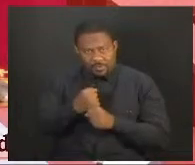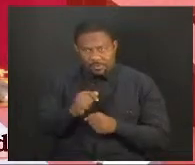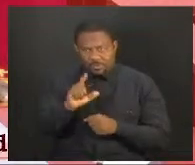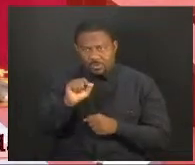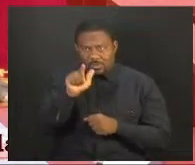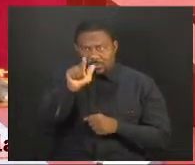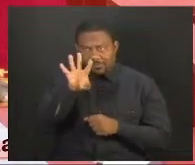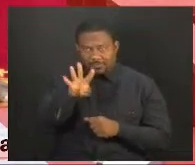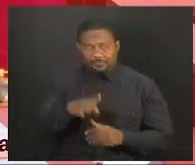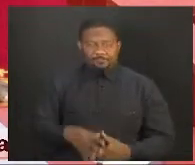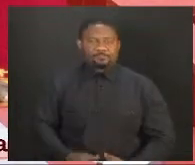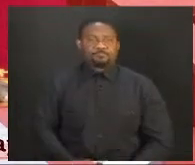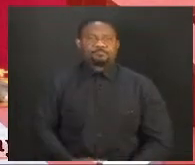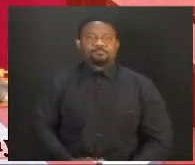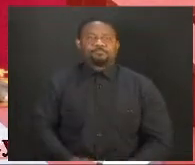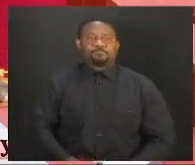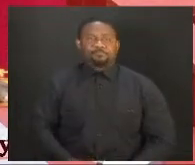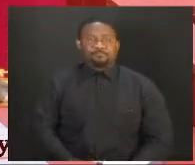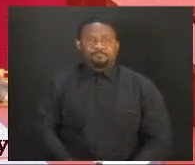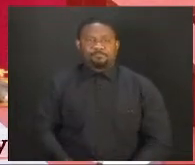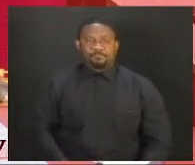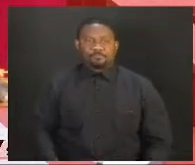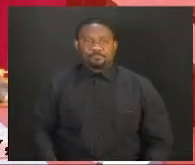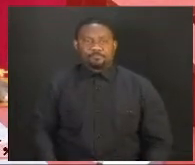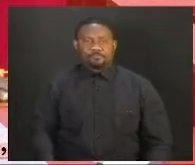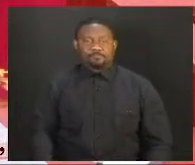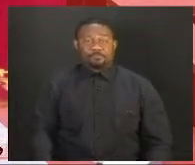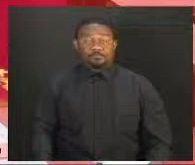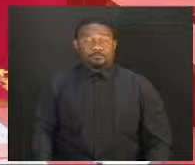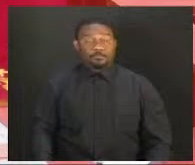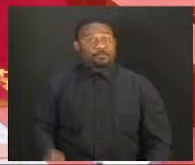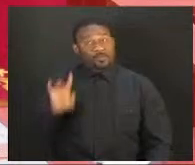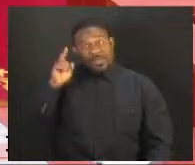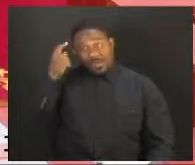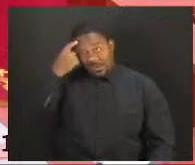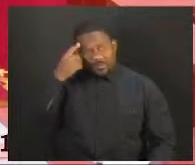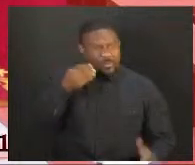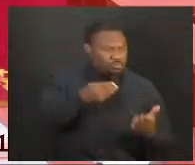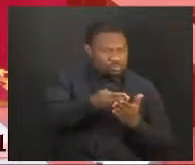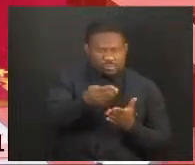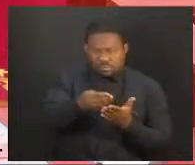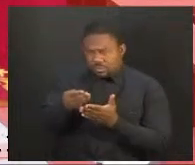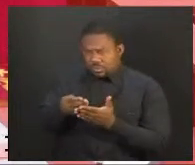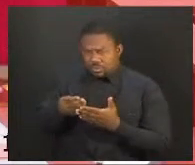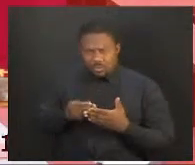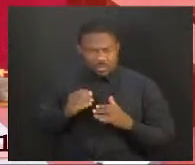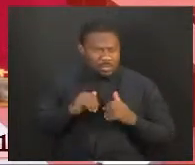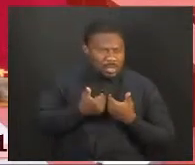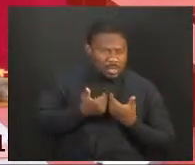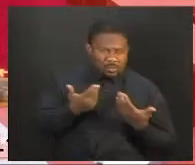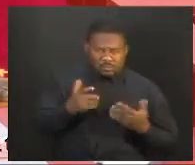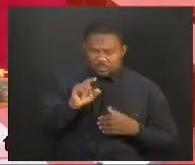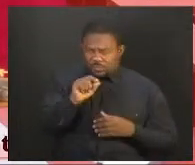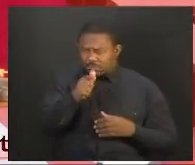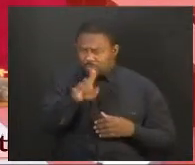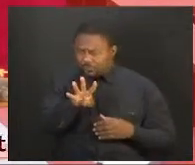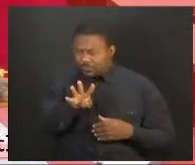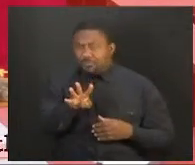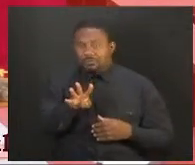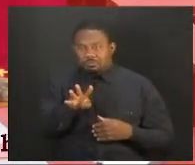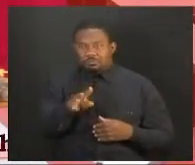2024. Mr. Speaker, the fiscal performance in the year 2024 was characterized by improved revenue